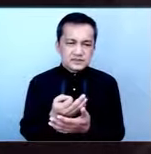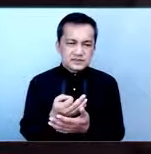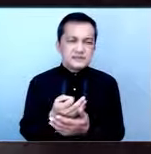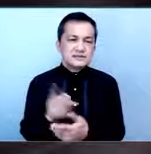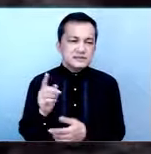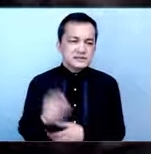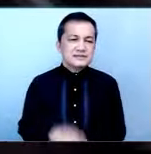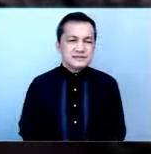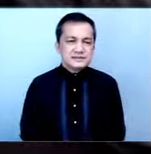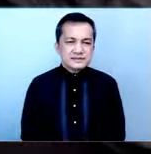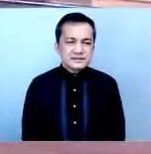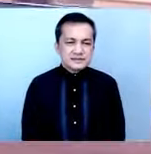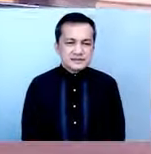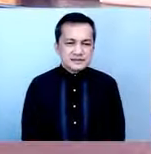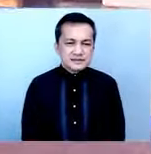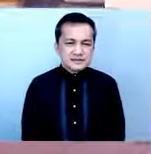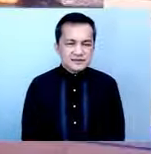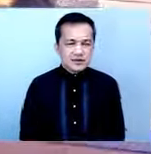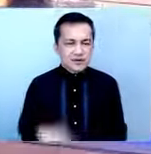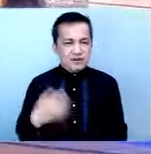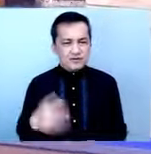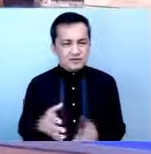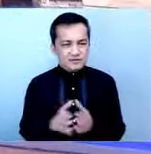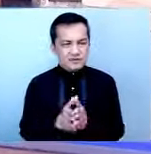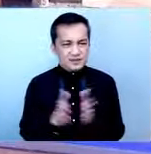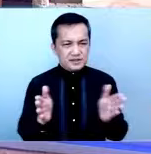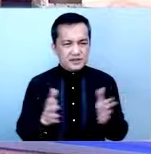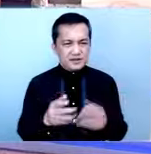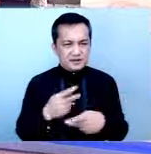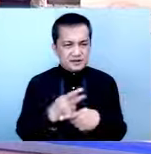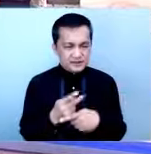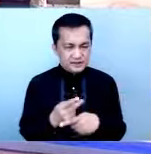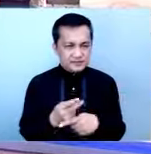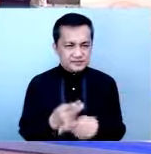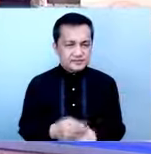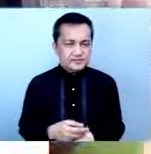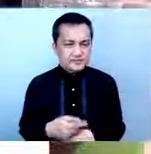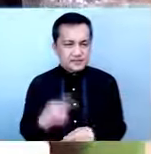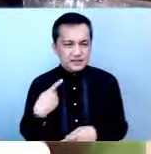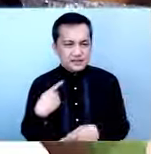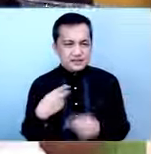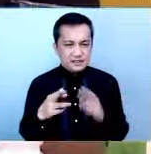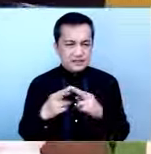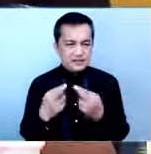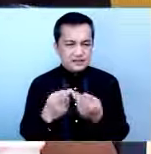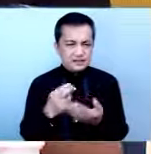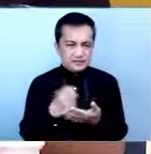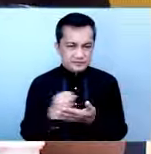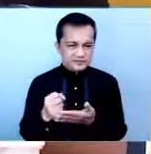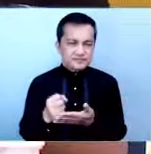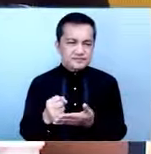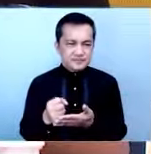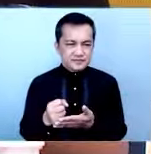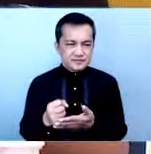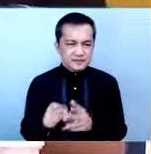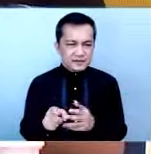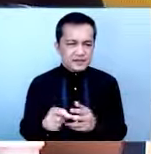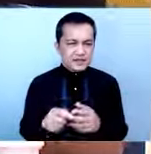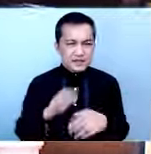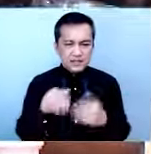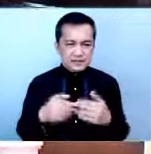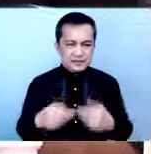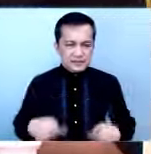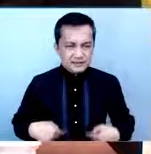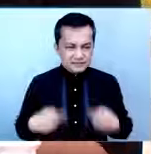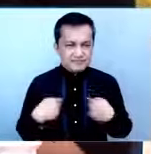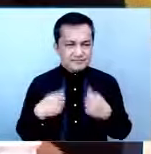So, nag-expand yung mga product offerings mo, pero meron silang parang ano relationship, yung magkakalinya, puro healthy. Buti